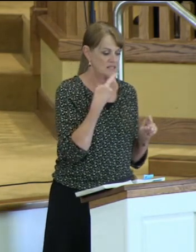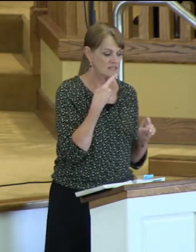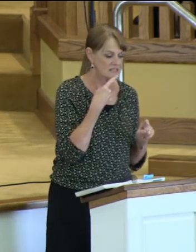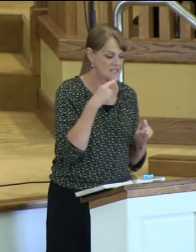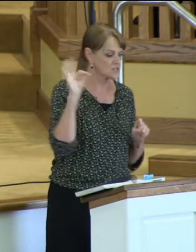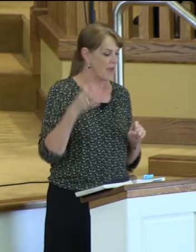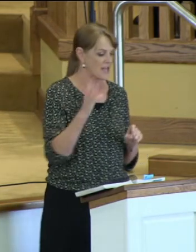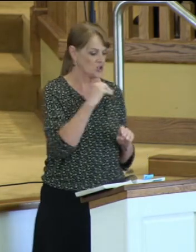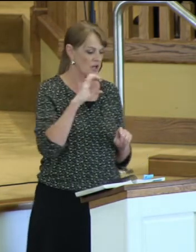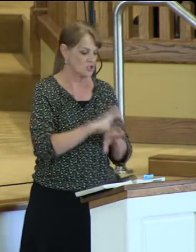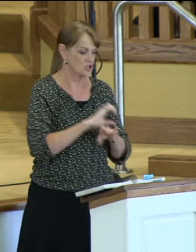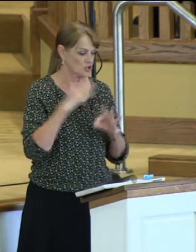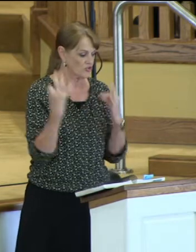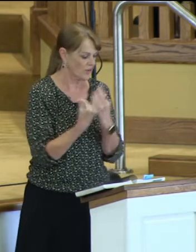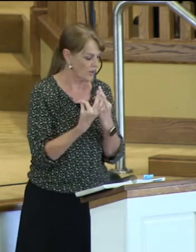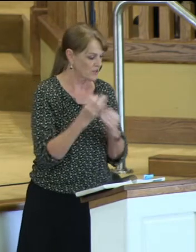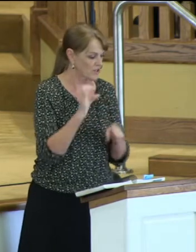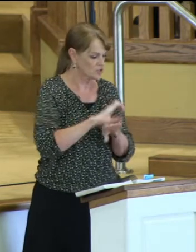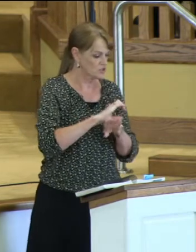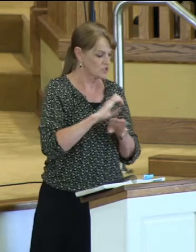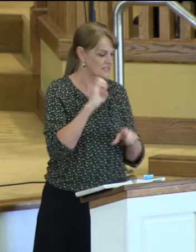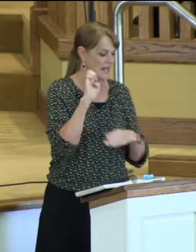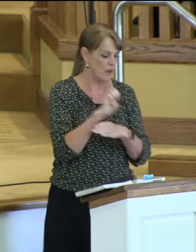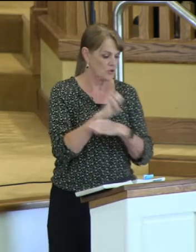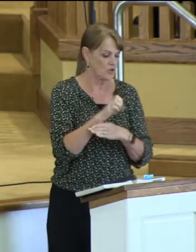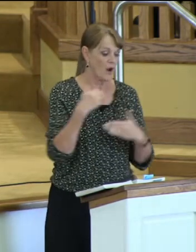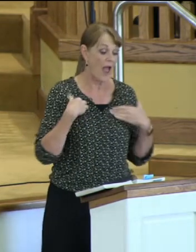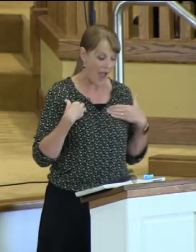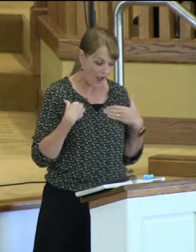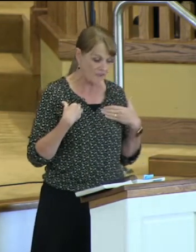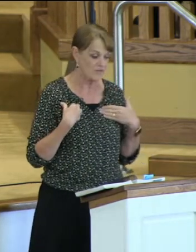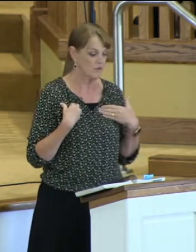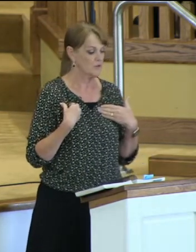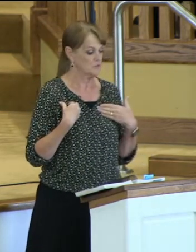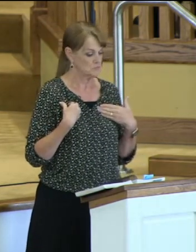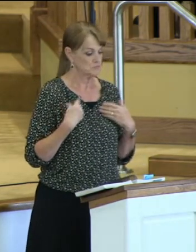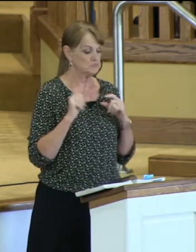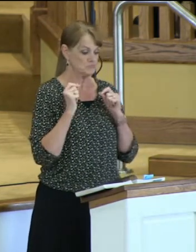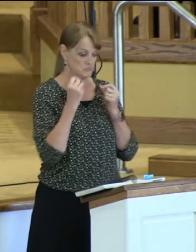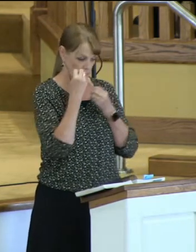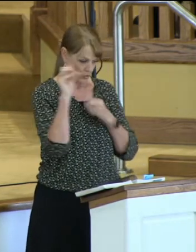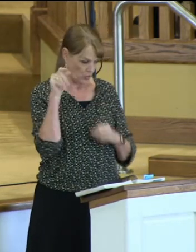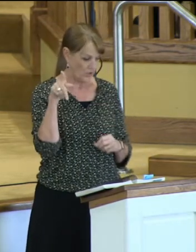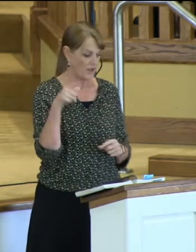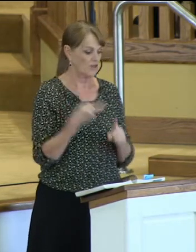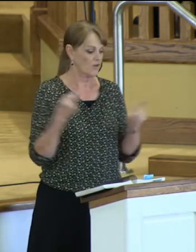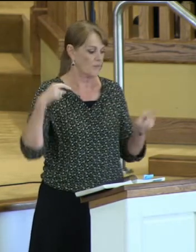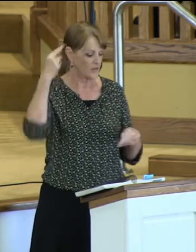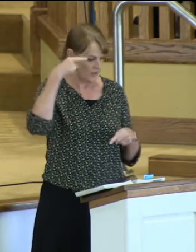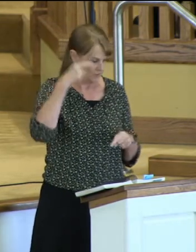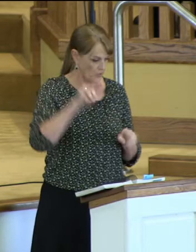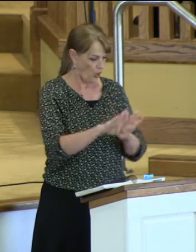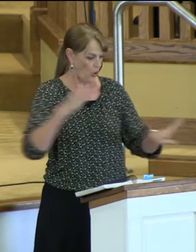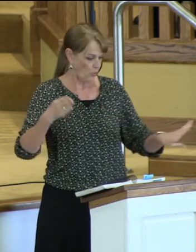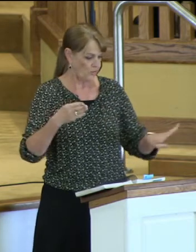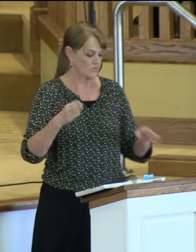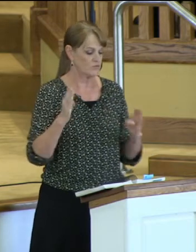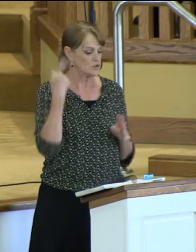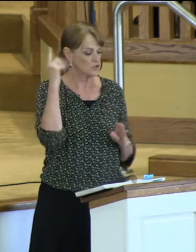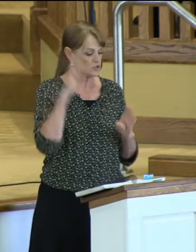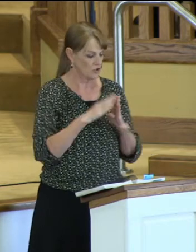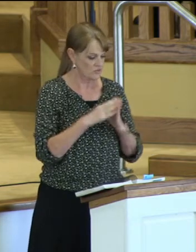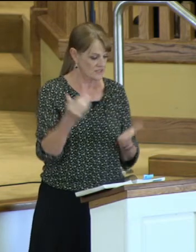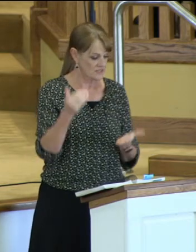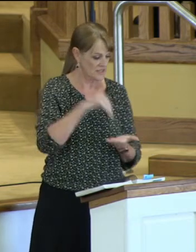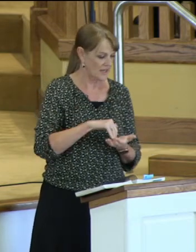church family, the churches in Ecuador have permission from the government to open their services once again. We have received encouraging news from two